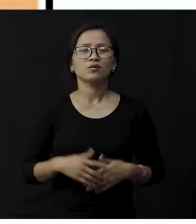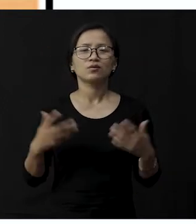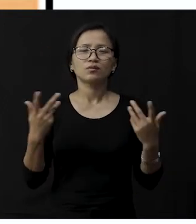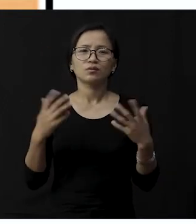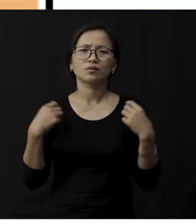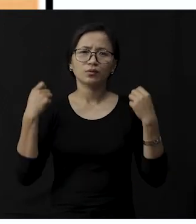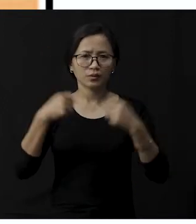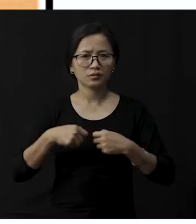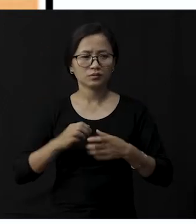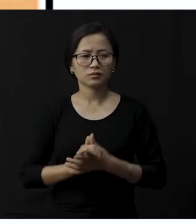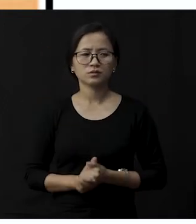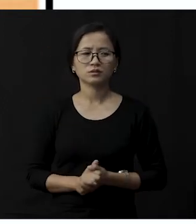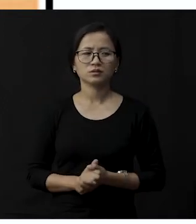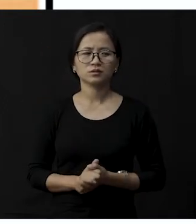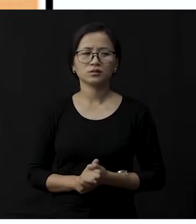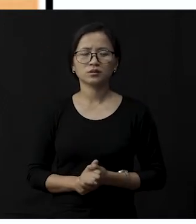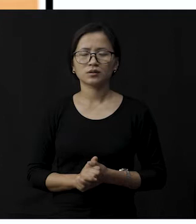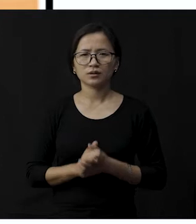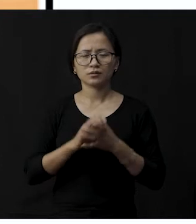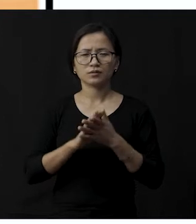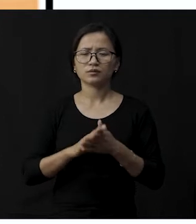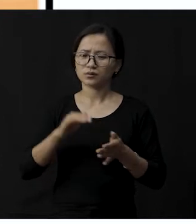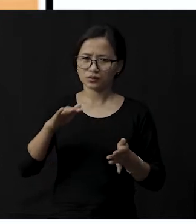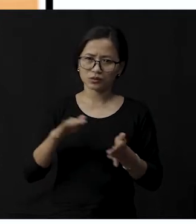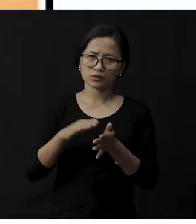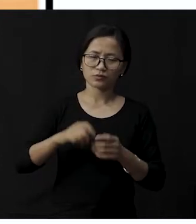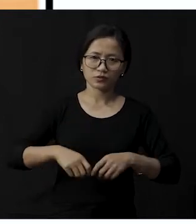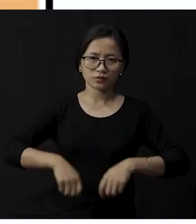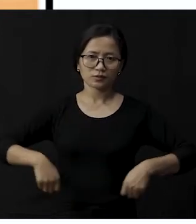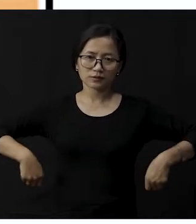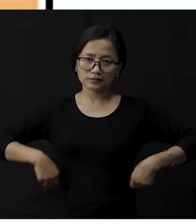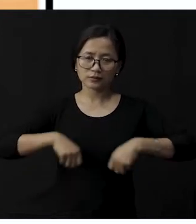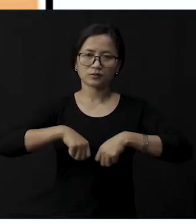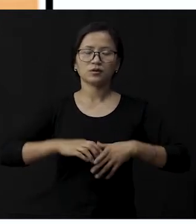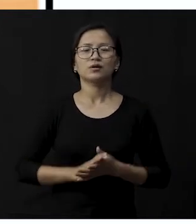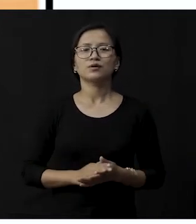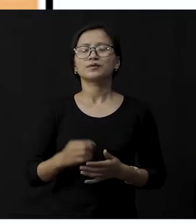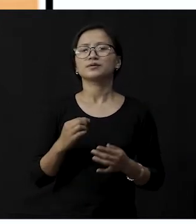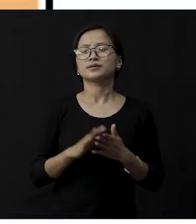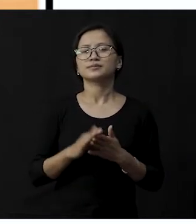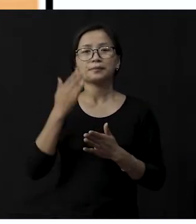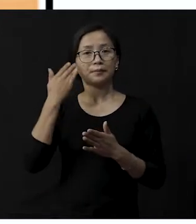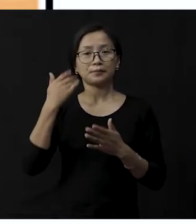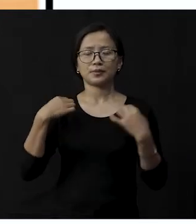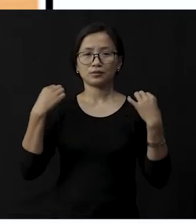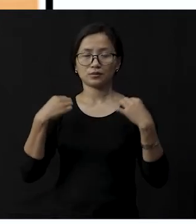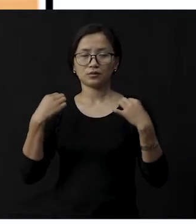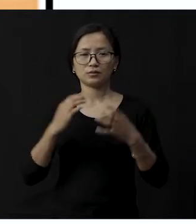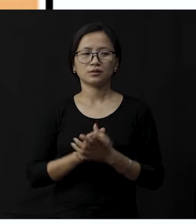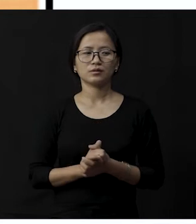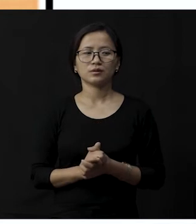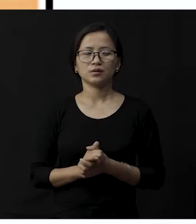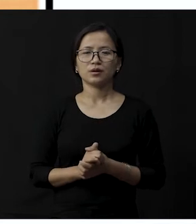blue skirt or shorts for the girl and pink top. Black, wide open